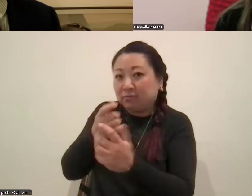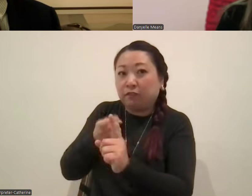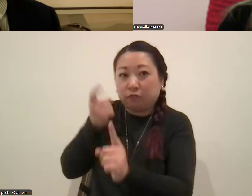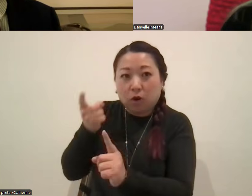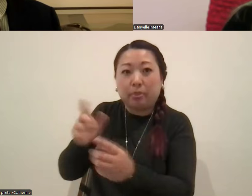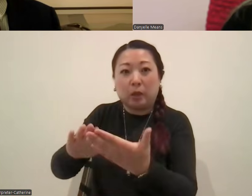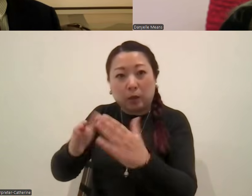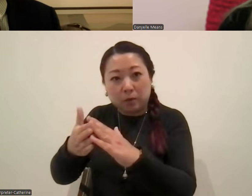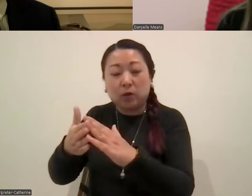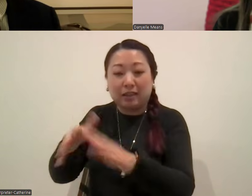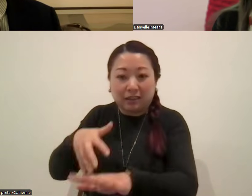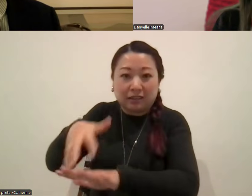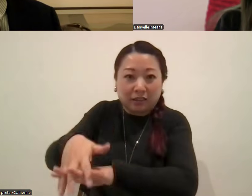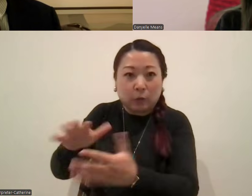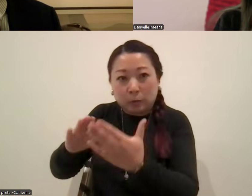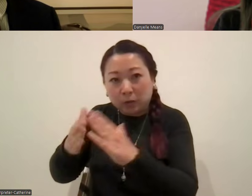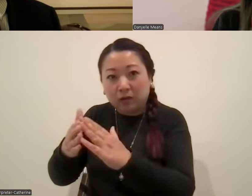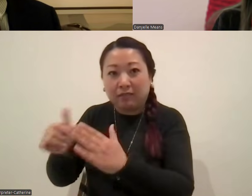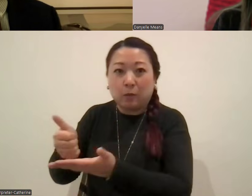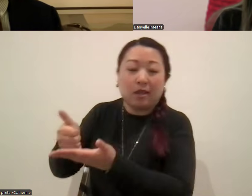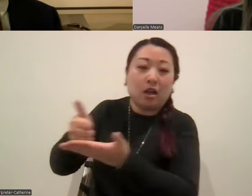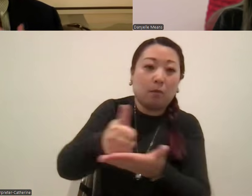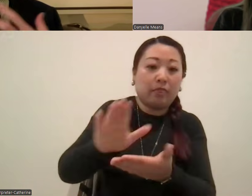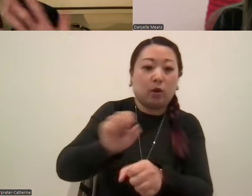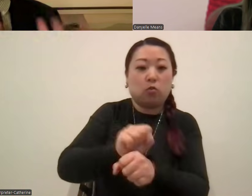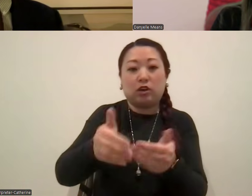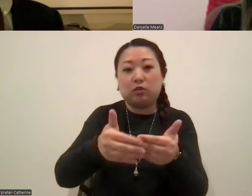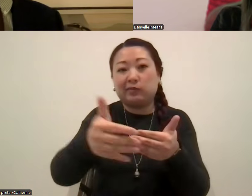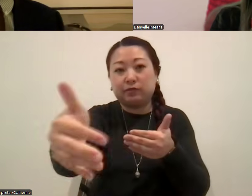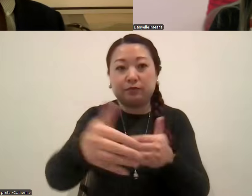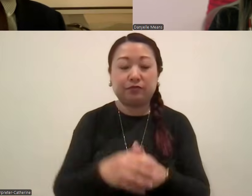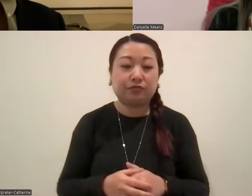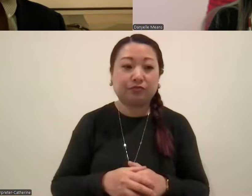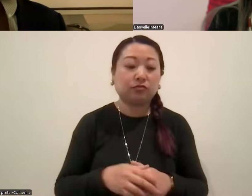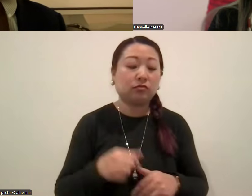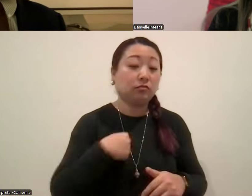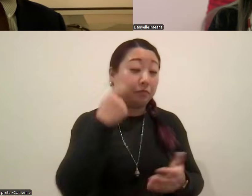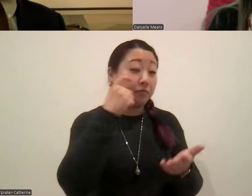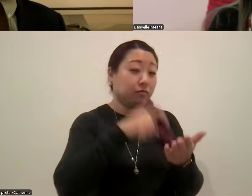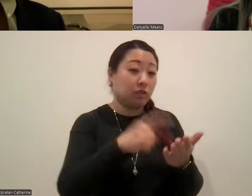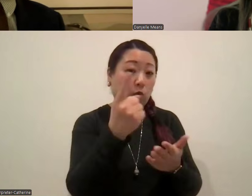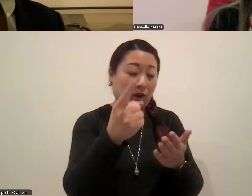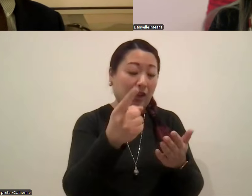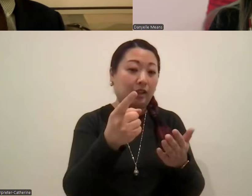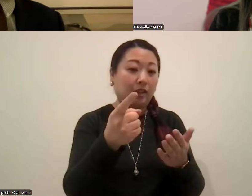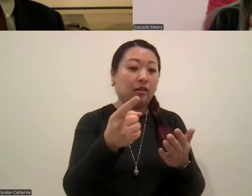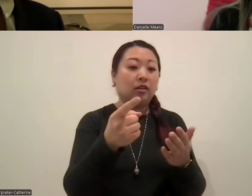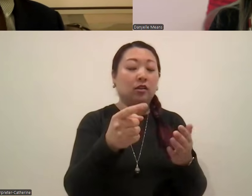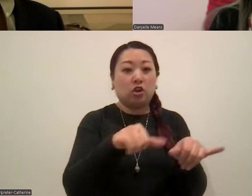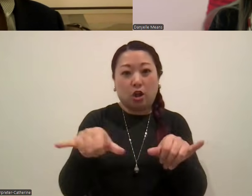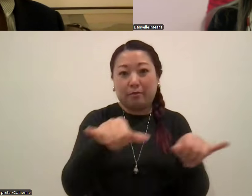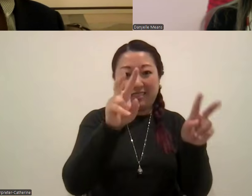enhance their work moving forward. I see that one of the themes that keeps coming up and again in the